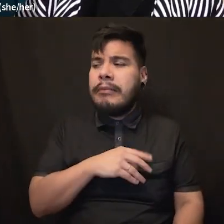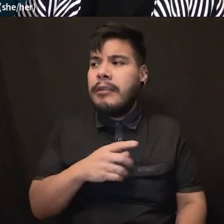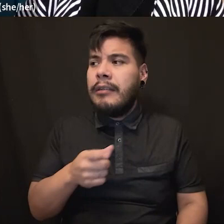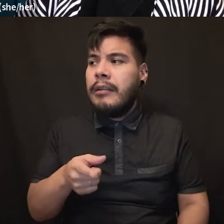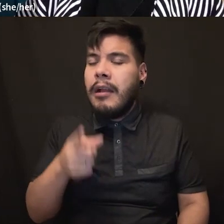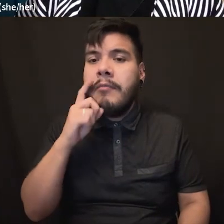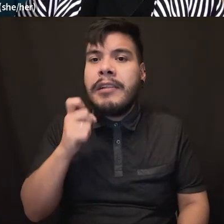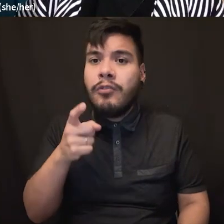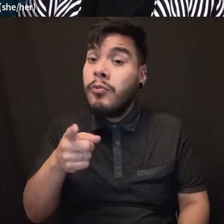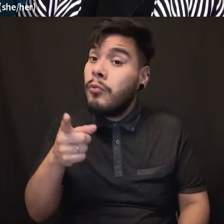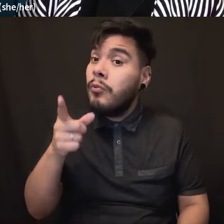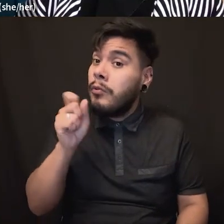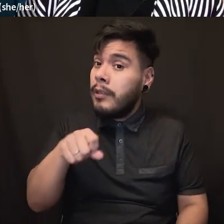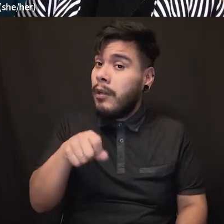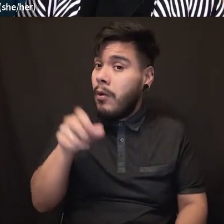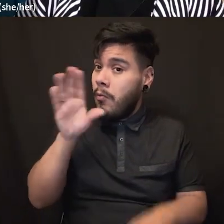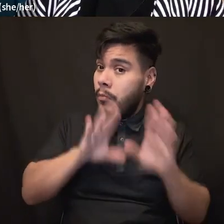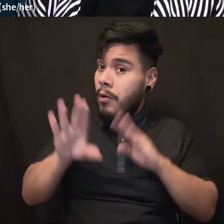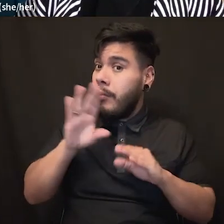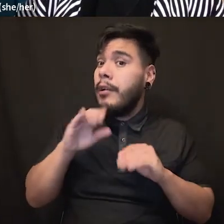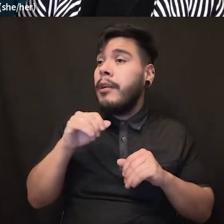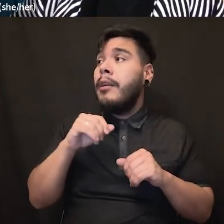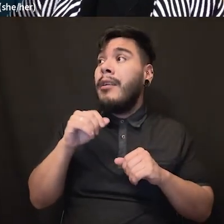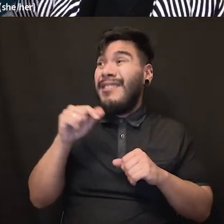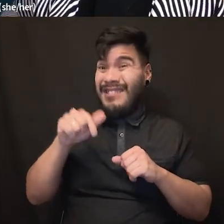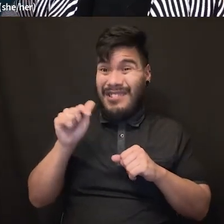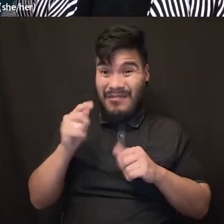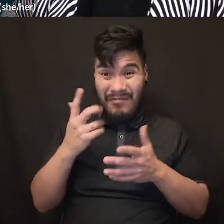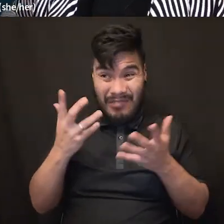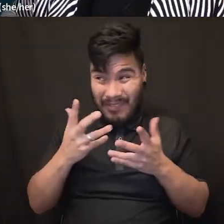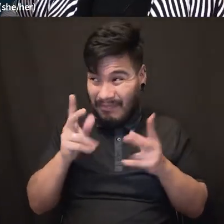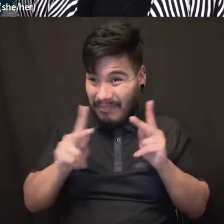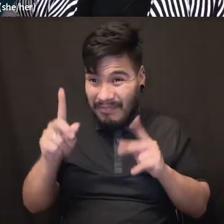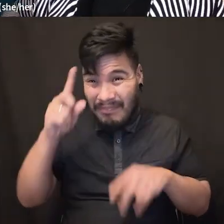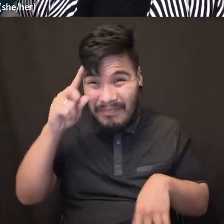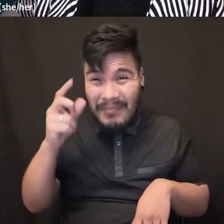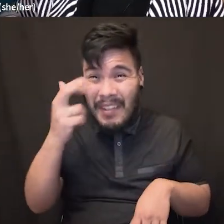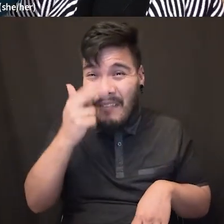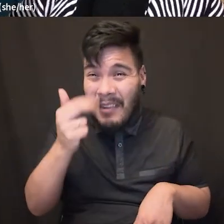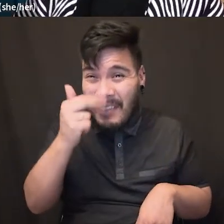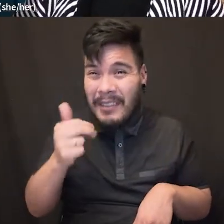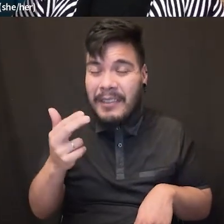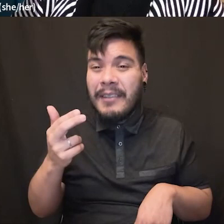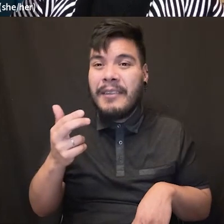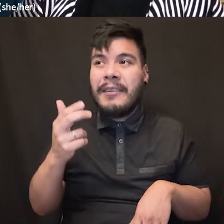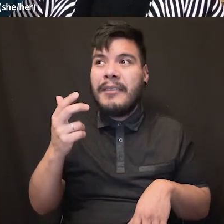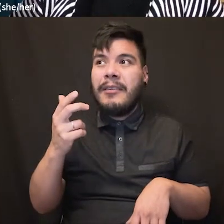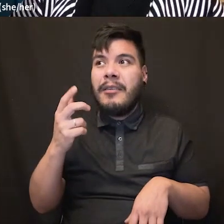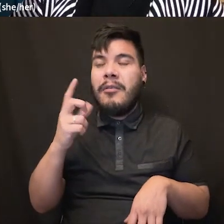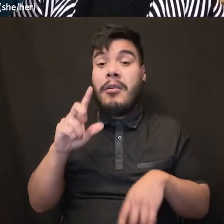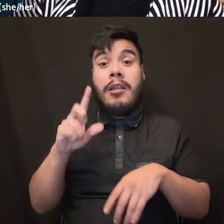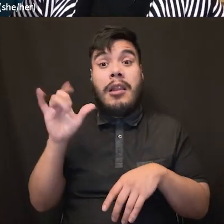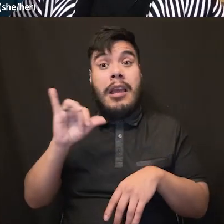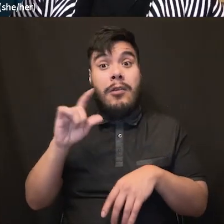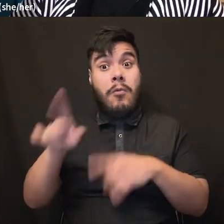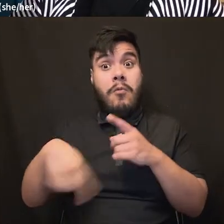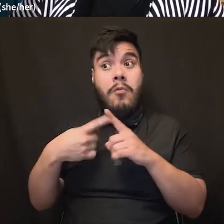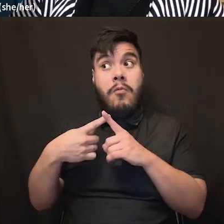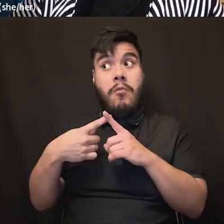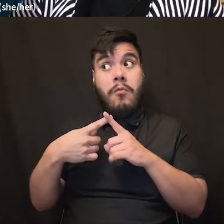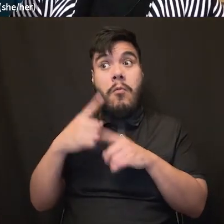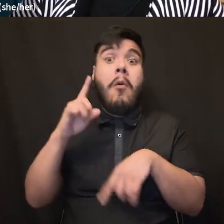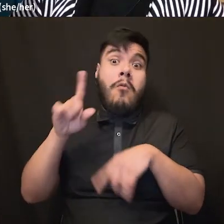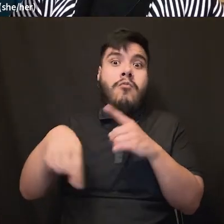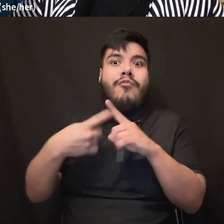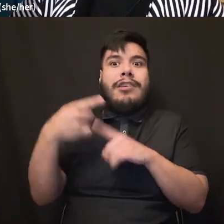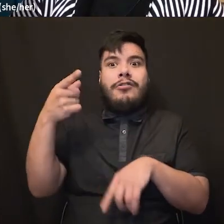because you do worry sometimes, it's like, oh, is this what people think is funny? And it's like, oh, actually at a level where you're getting paid, like those jokes don't work.